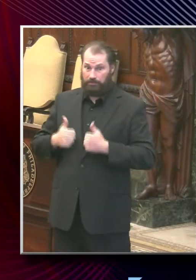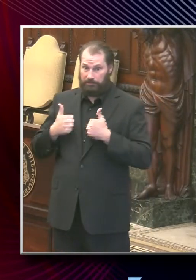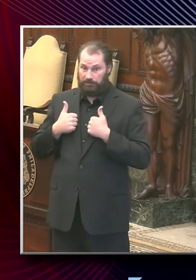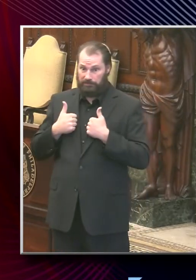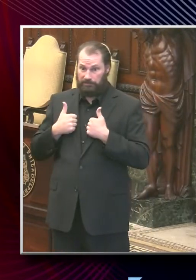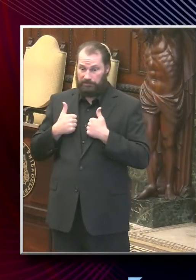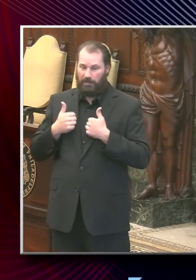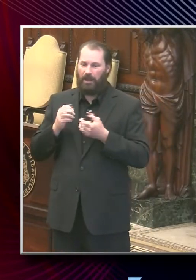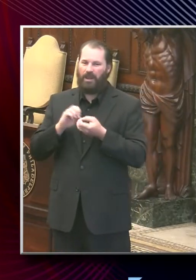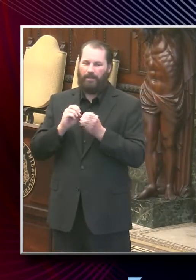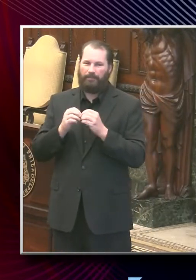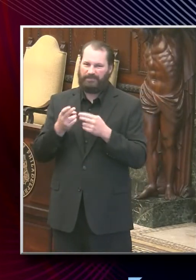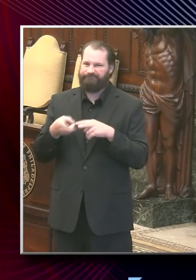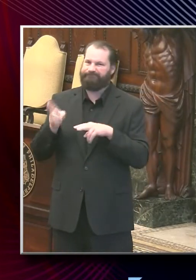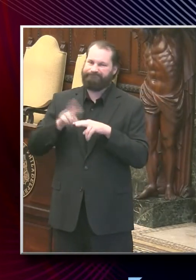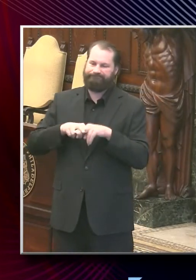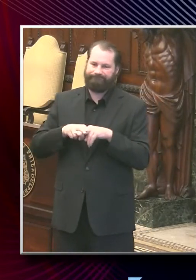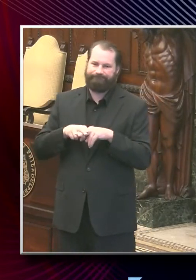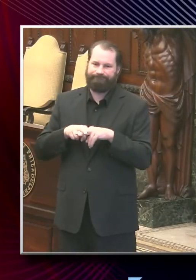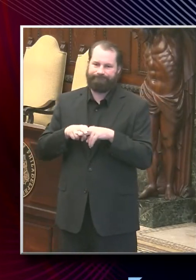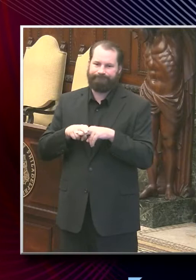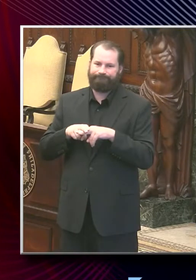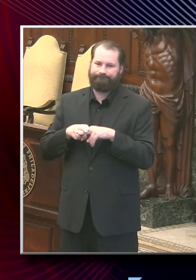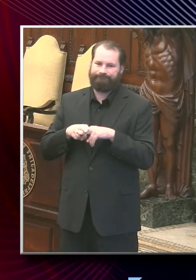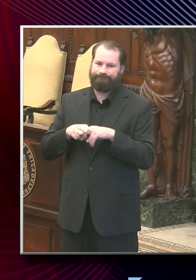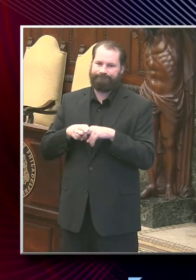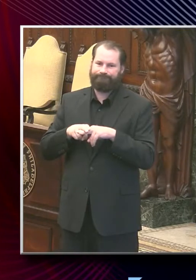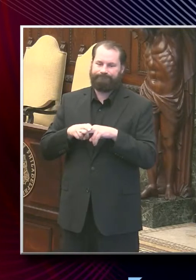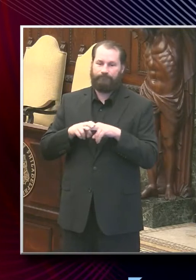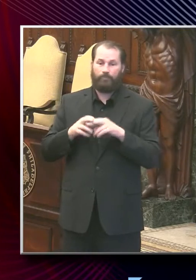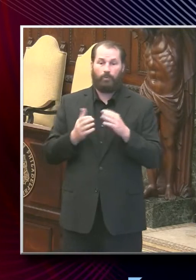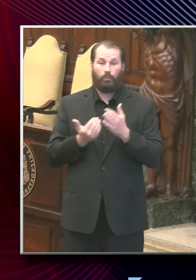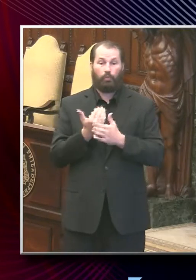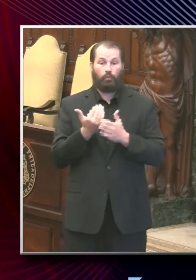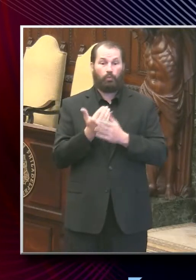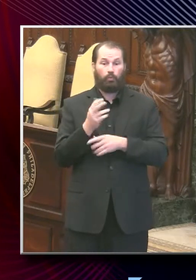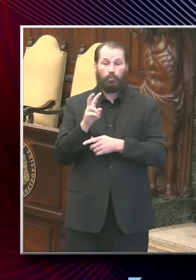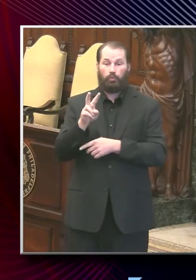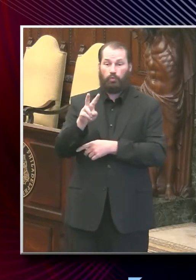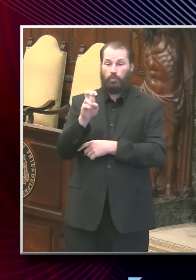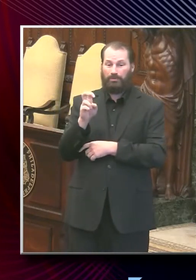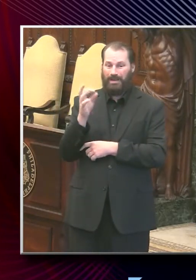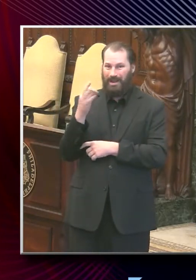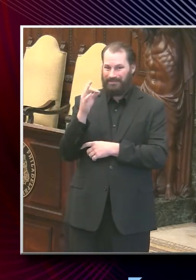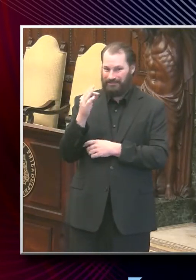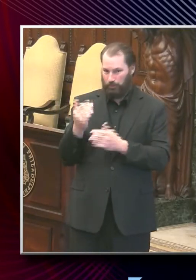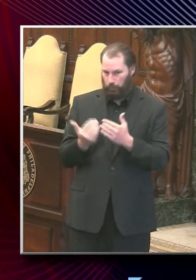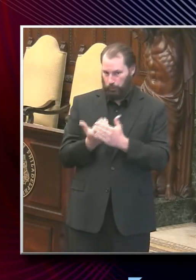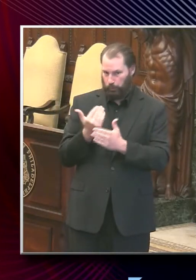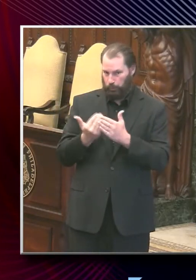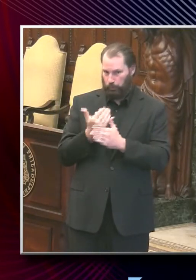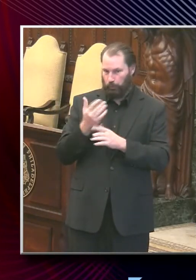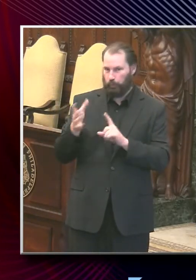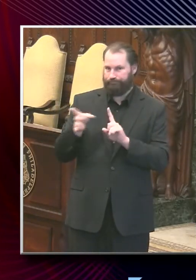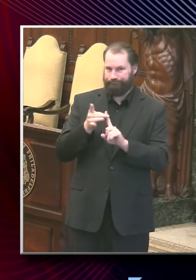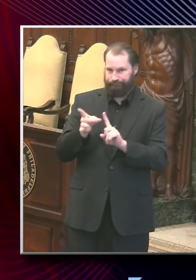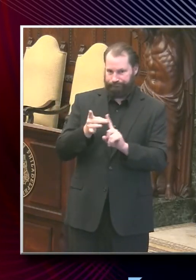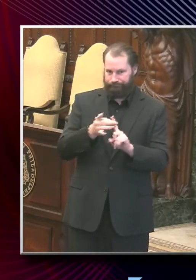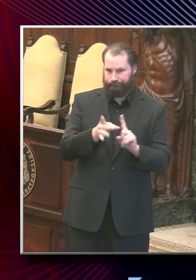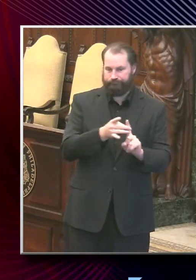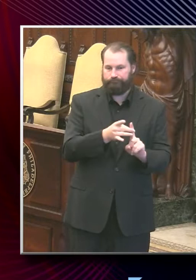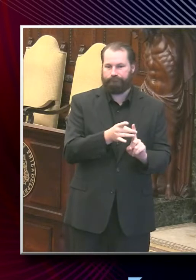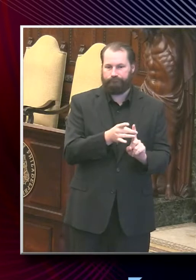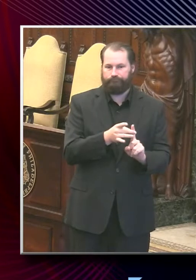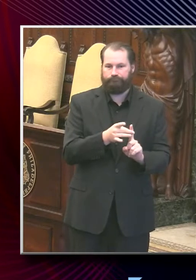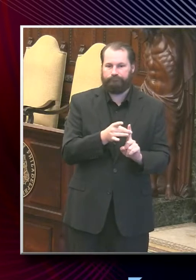single day. So since this time yesterday, we've identified 219 new people with the coronavirus infection, bringing us to a total of